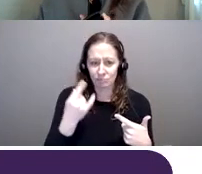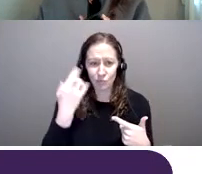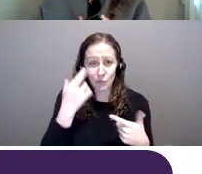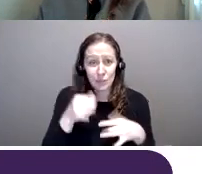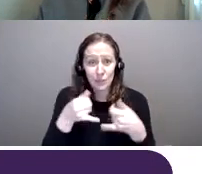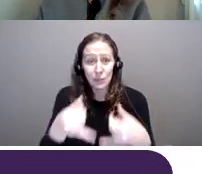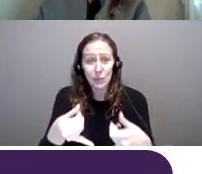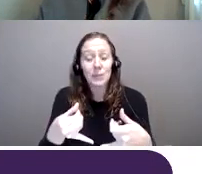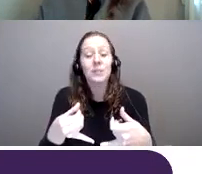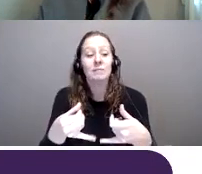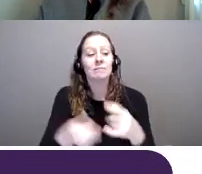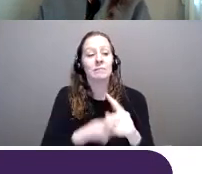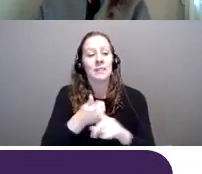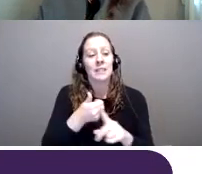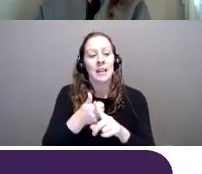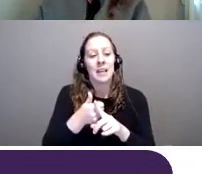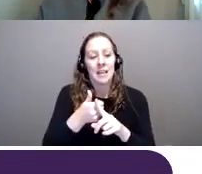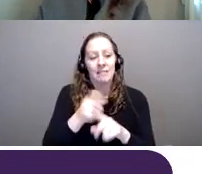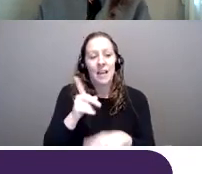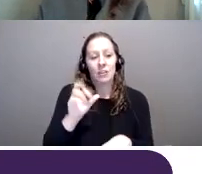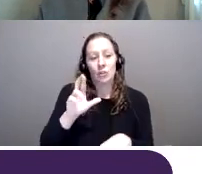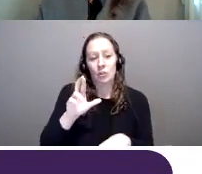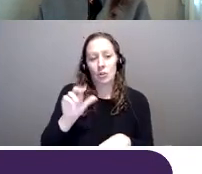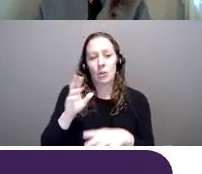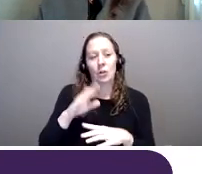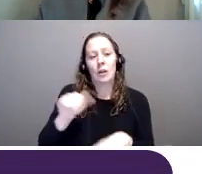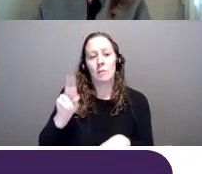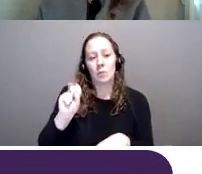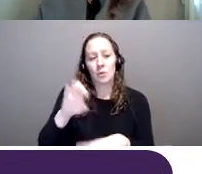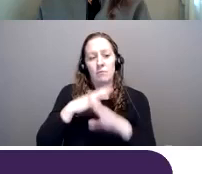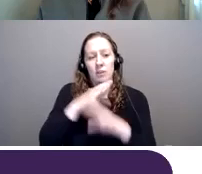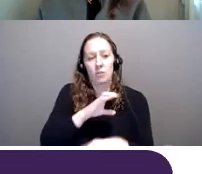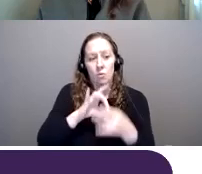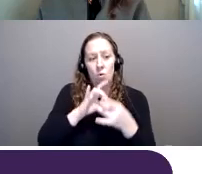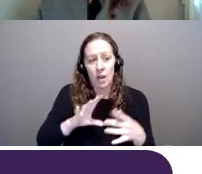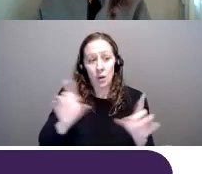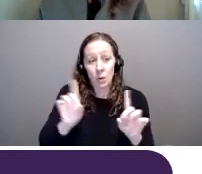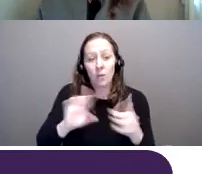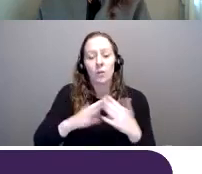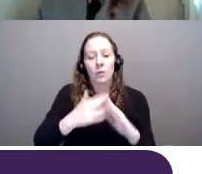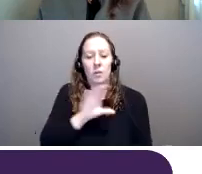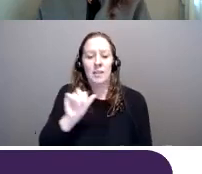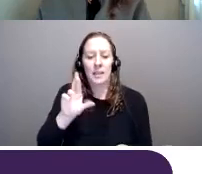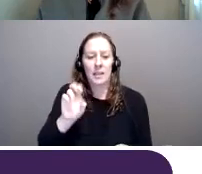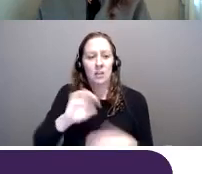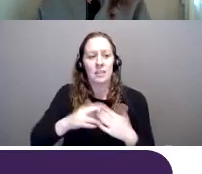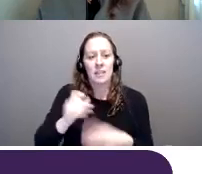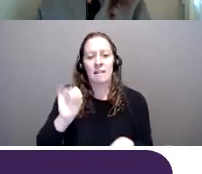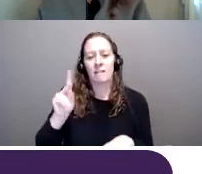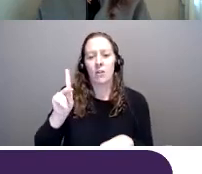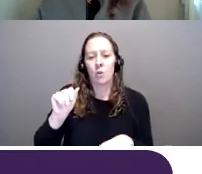Tammy is the Elder Abuse Prevention Coordinator at Community Care, City of Kawartha Lakes, and she